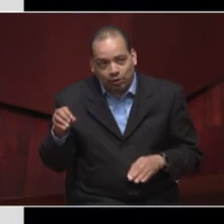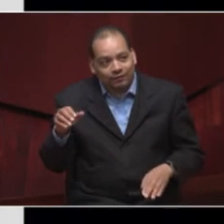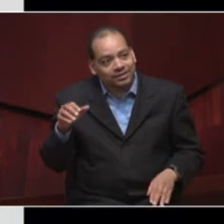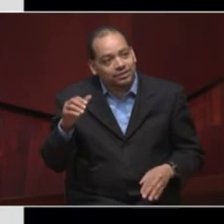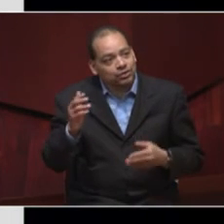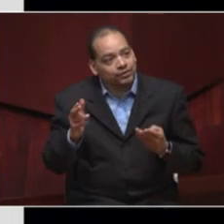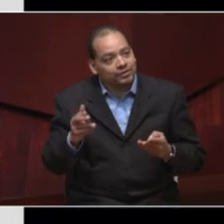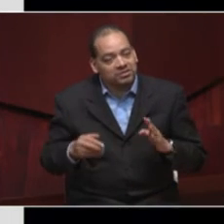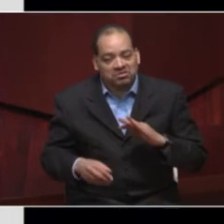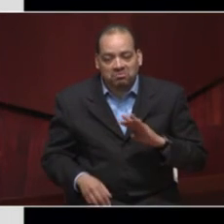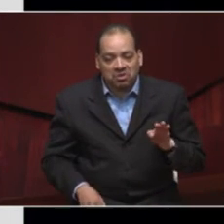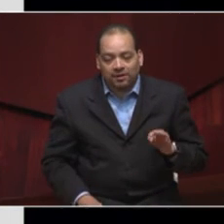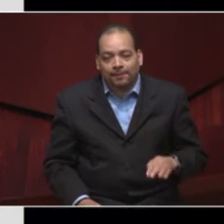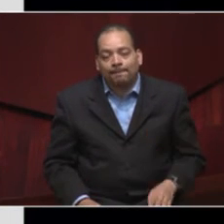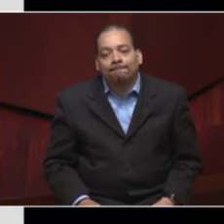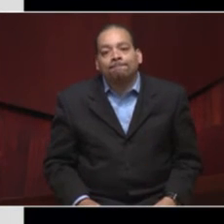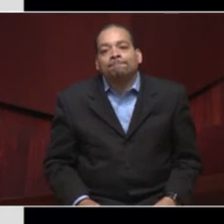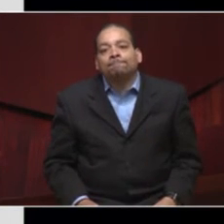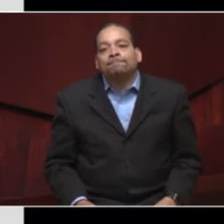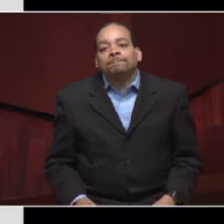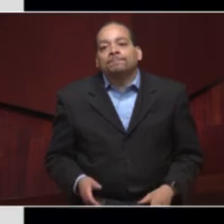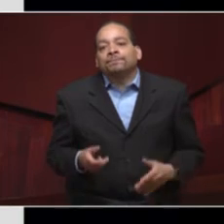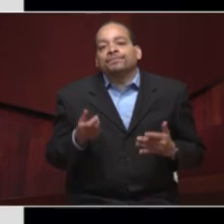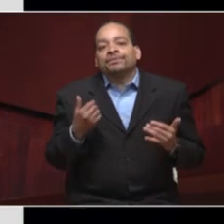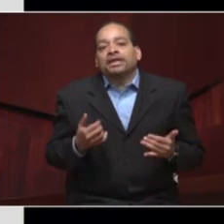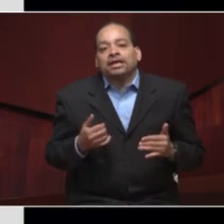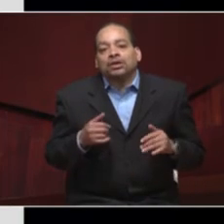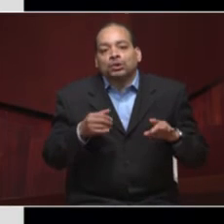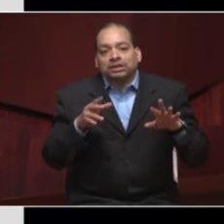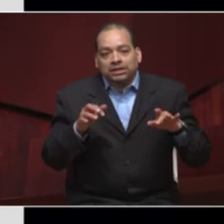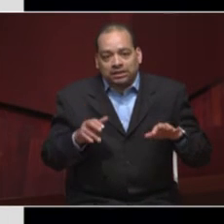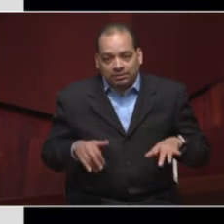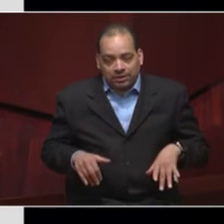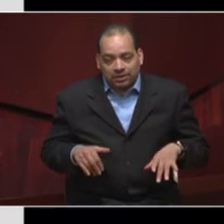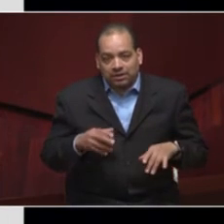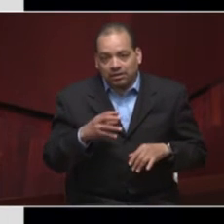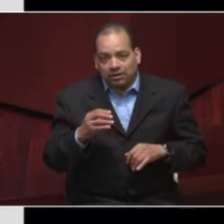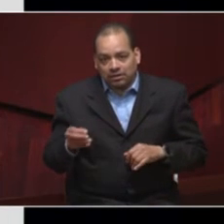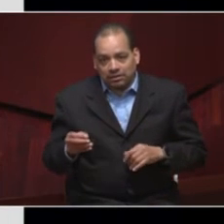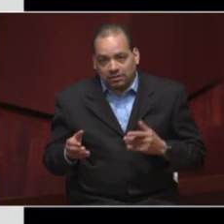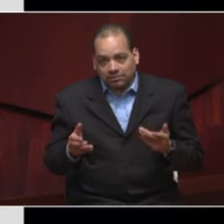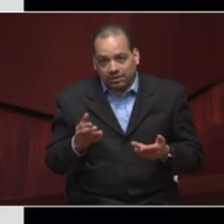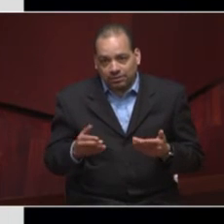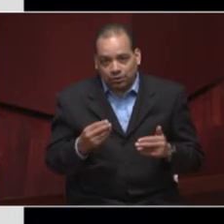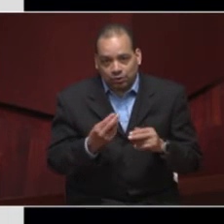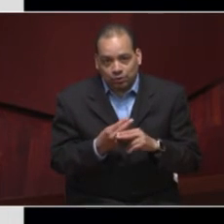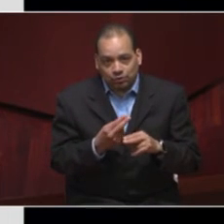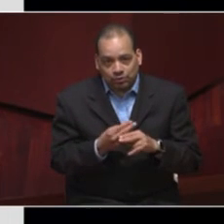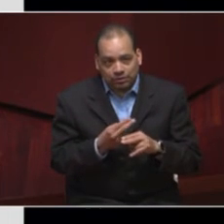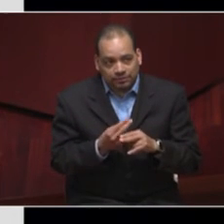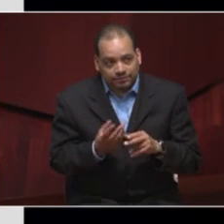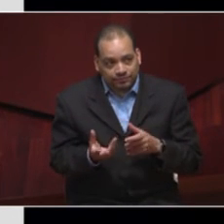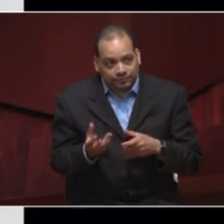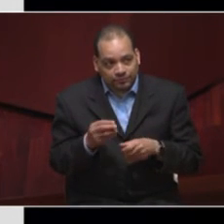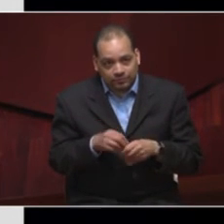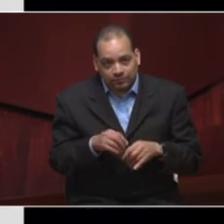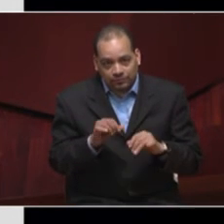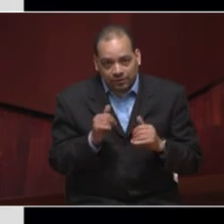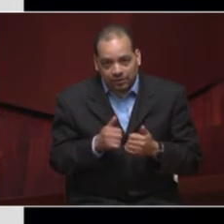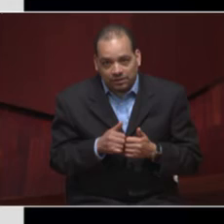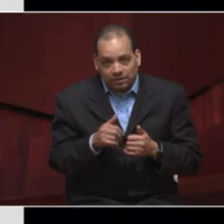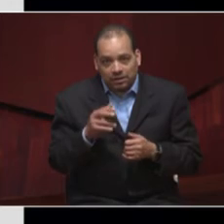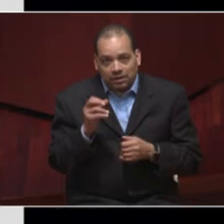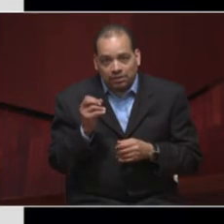No. Now you'll be able to type this information into the system, and perhaps using the optional internal agency